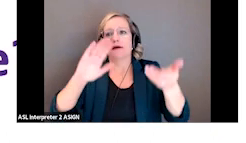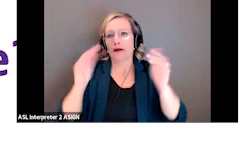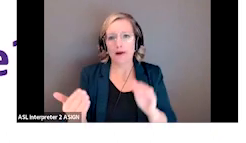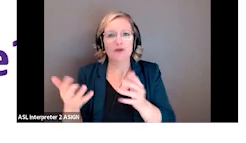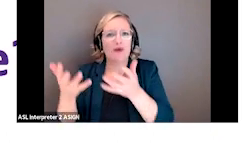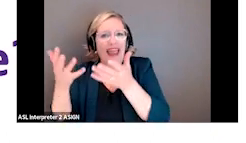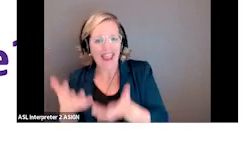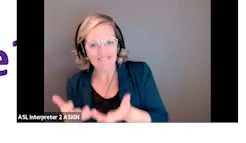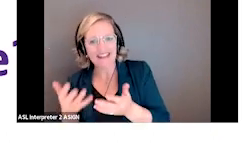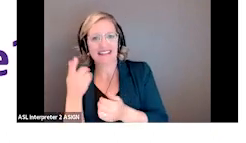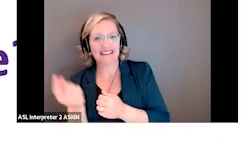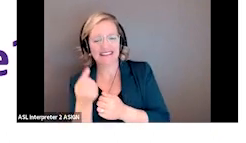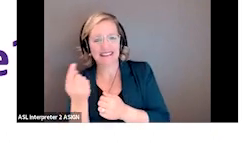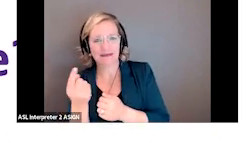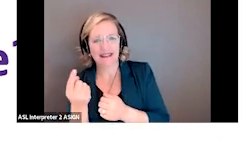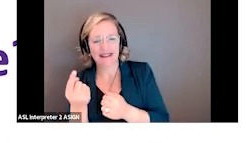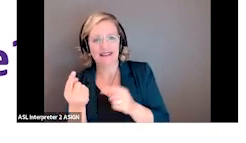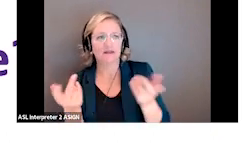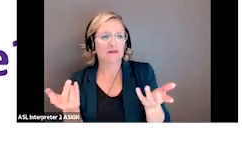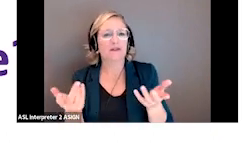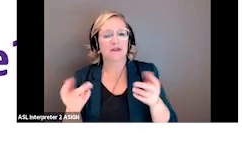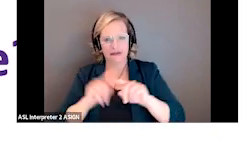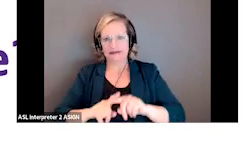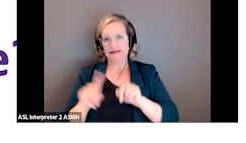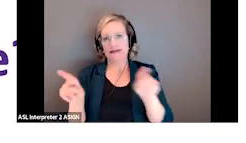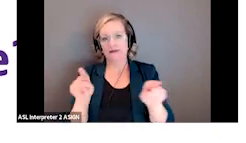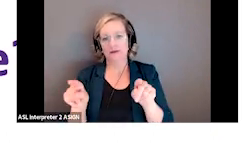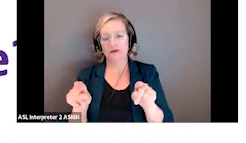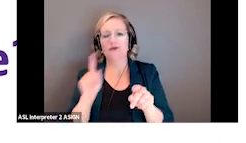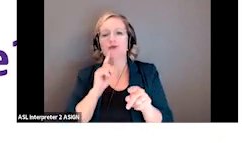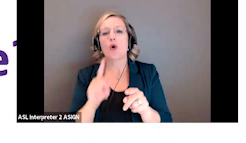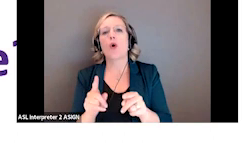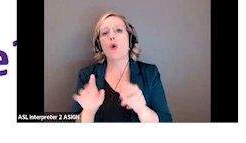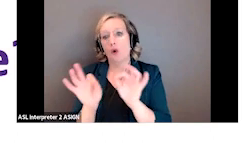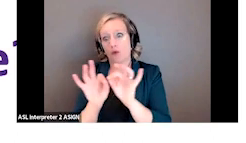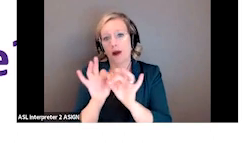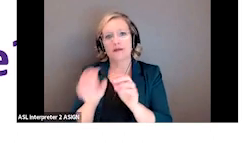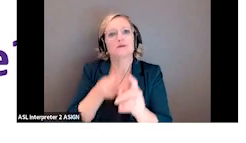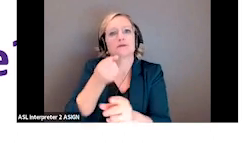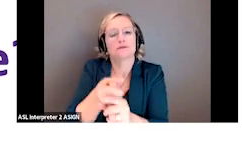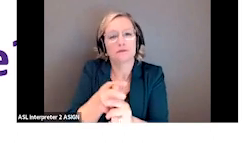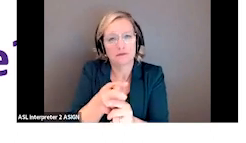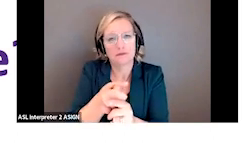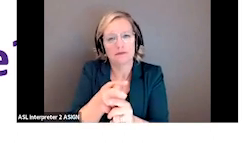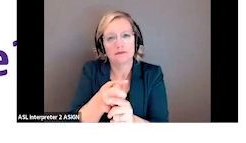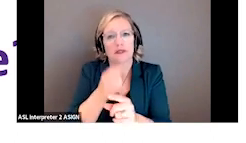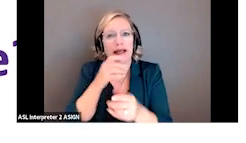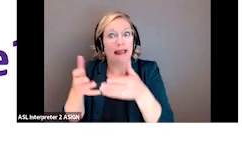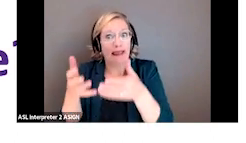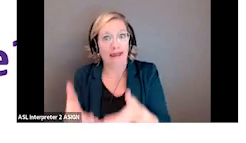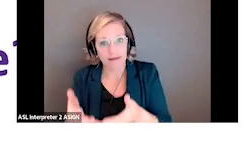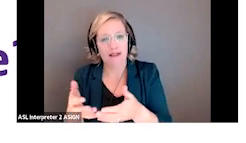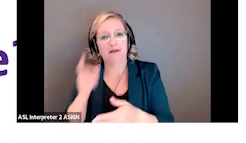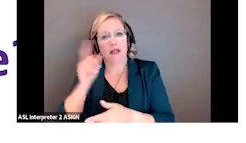if I'm selling a candle, then the mass of that product is going to be what we're selling and what we're getting